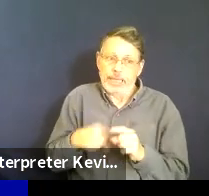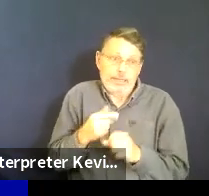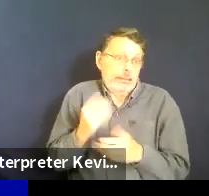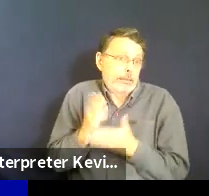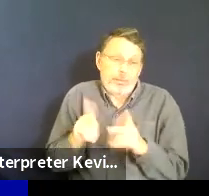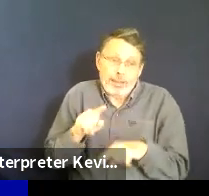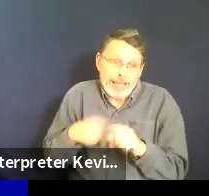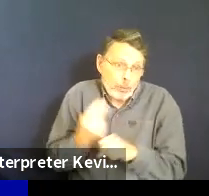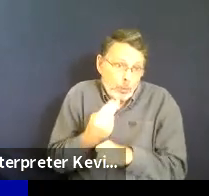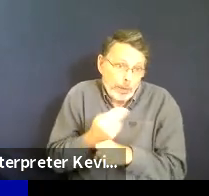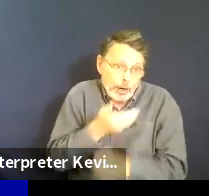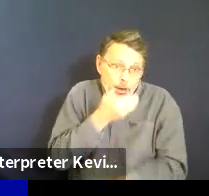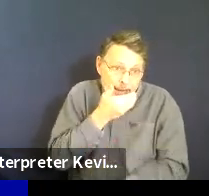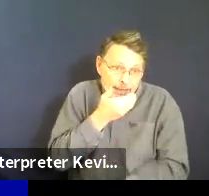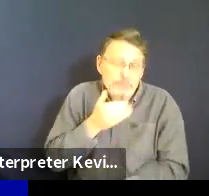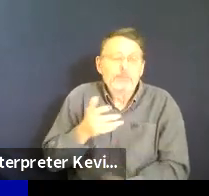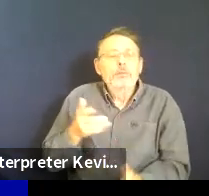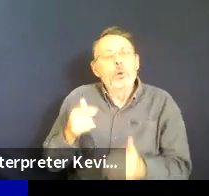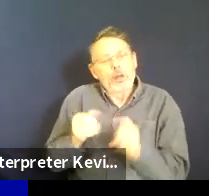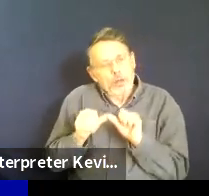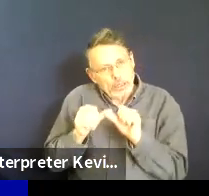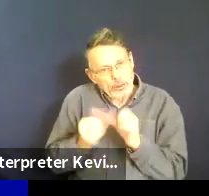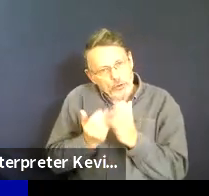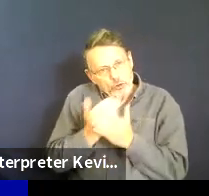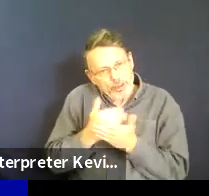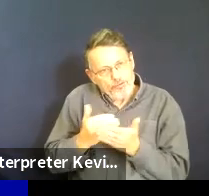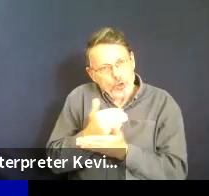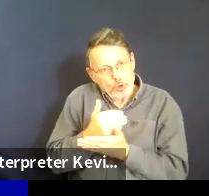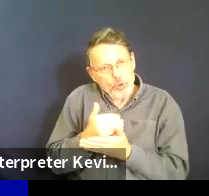mask. We are continuing to review those